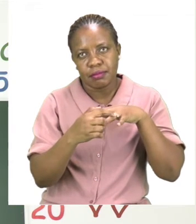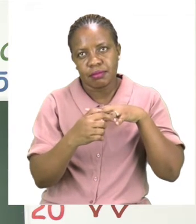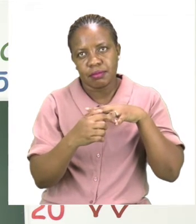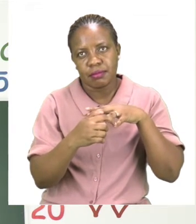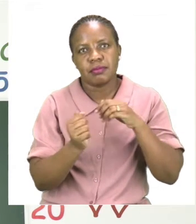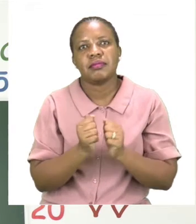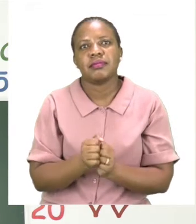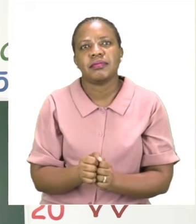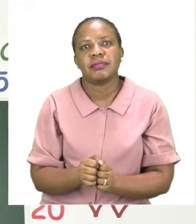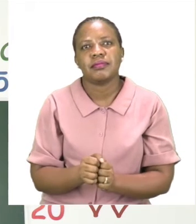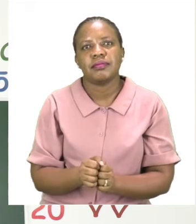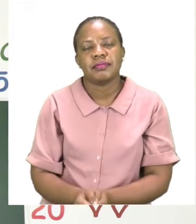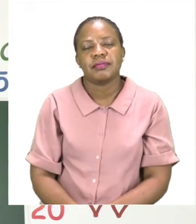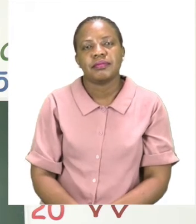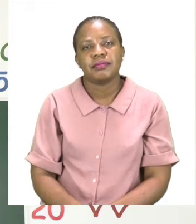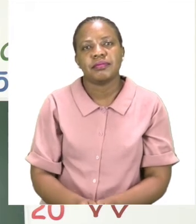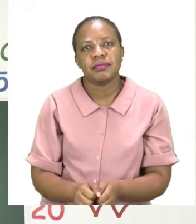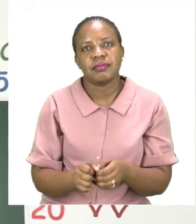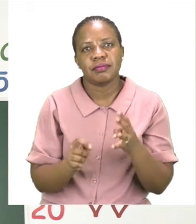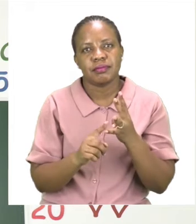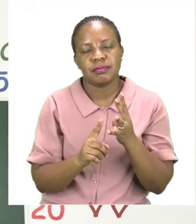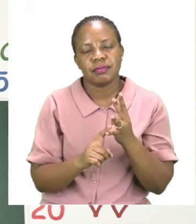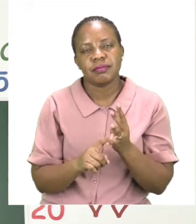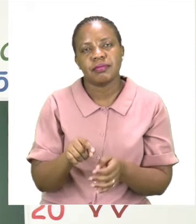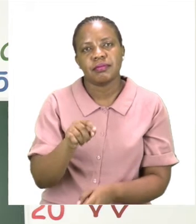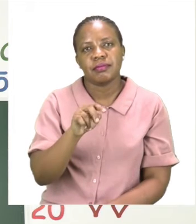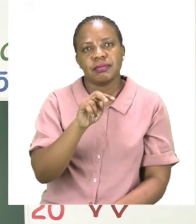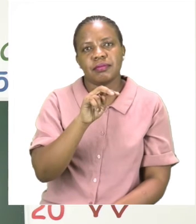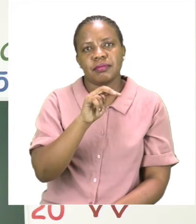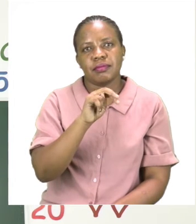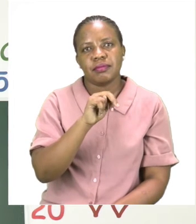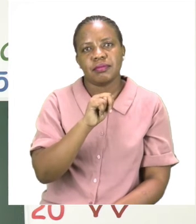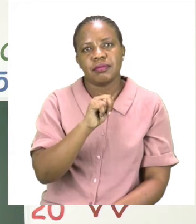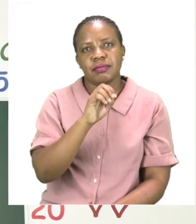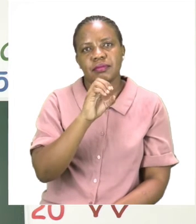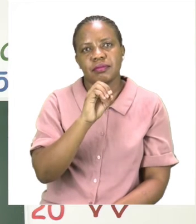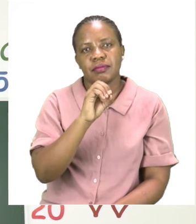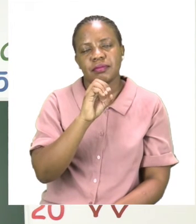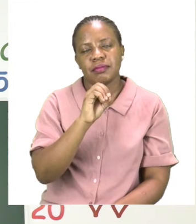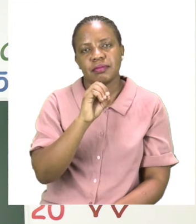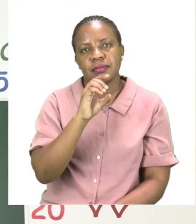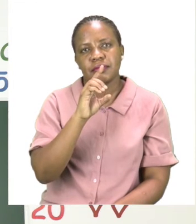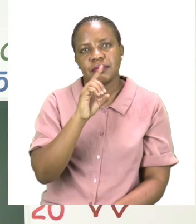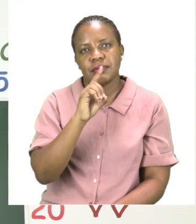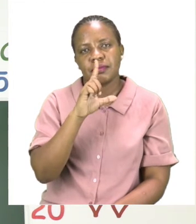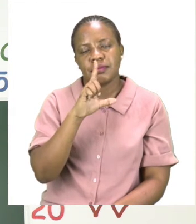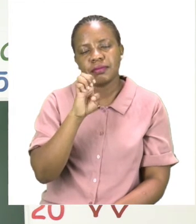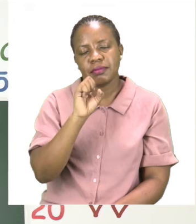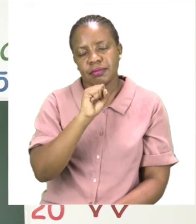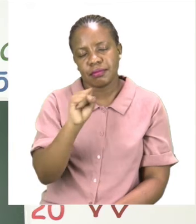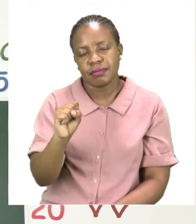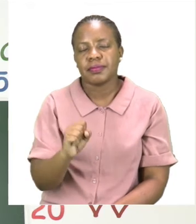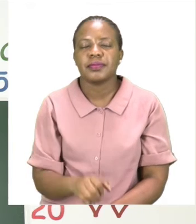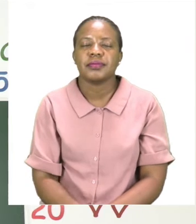And then down there we have toenails. So we have fingernails